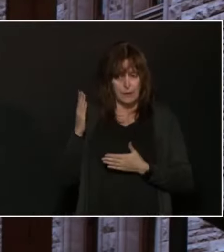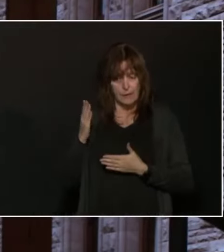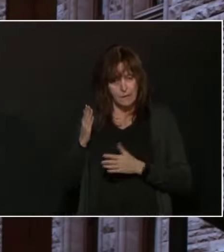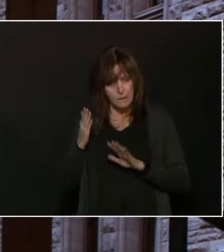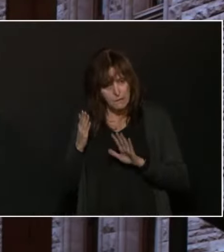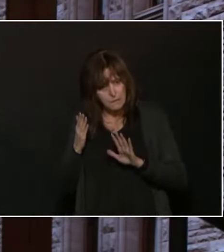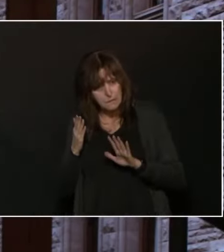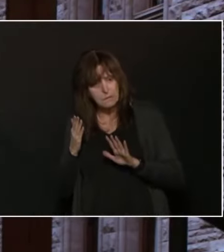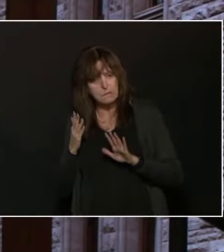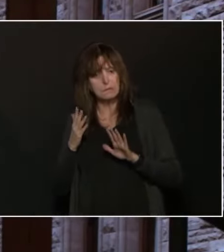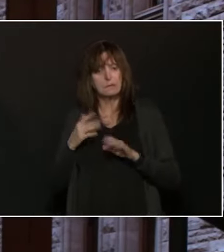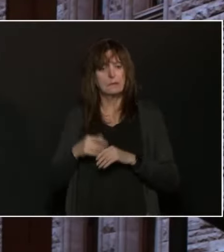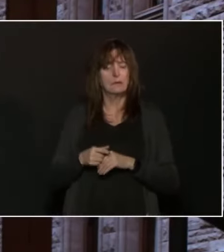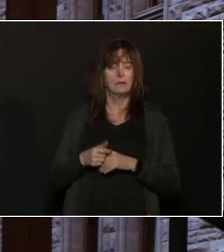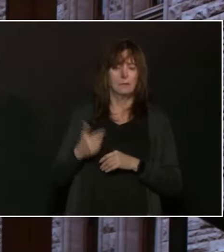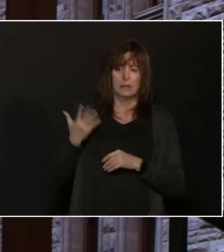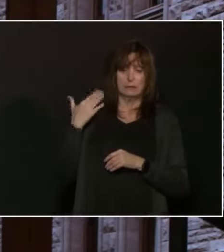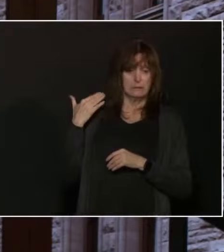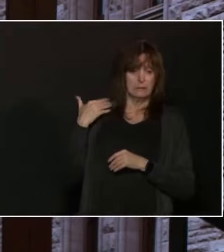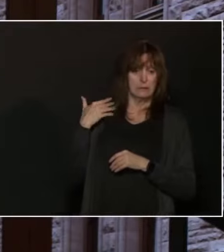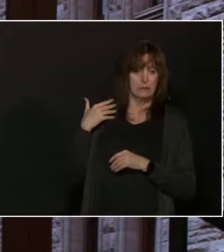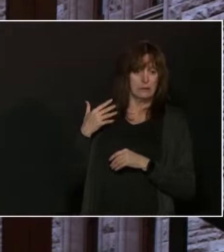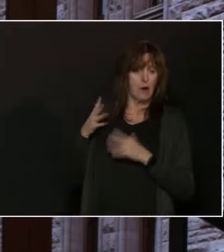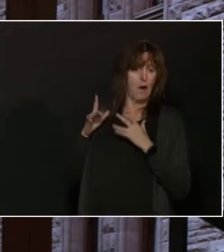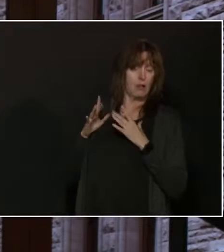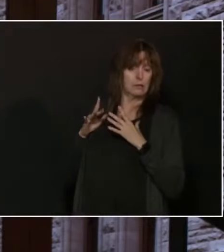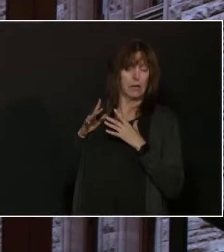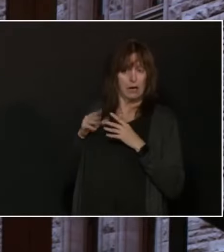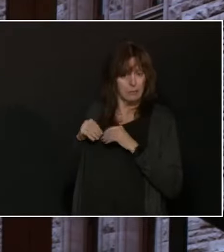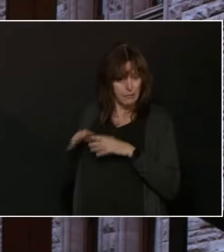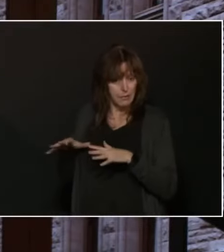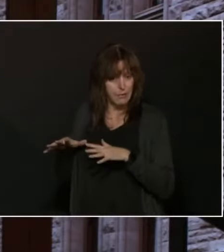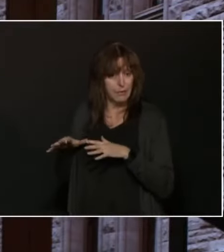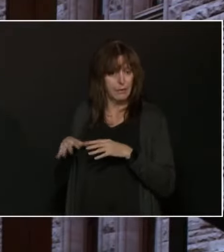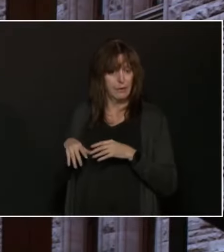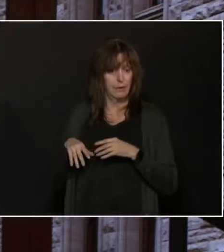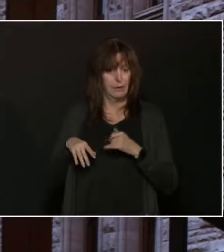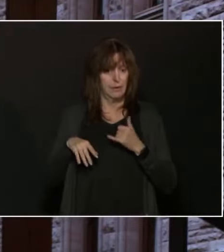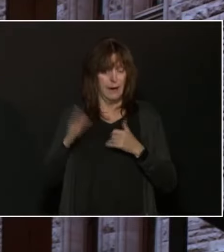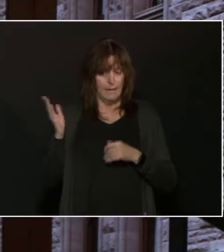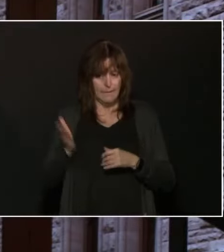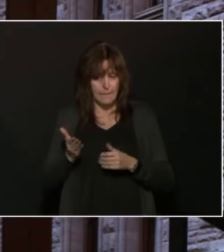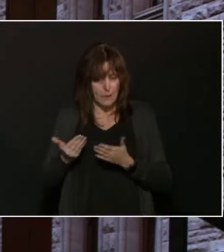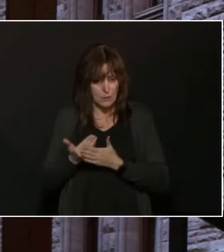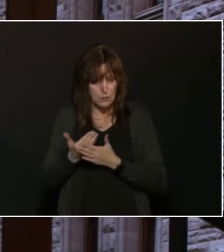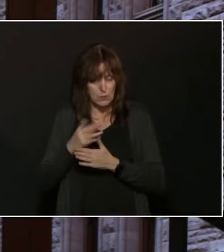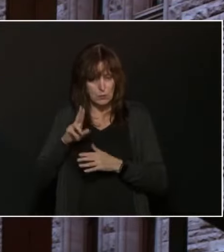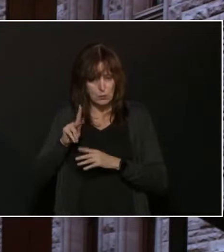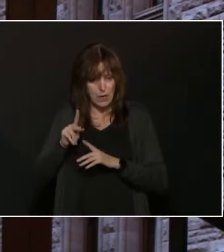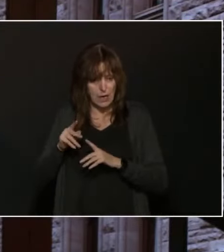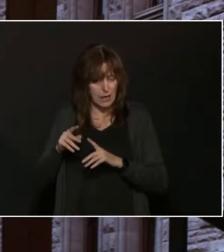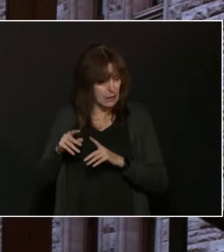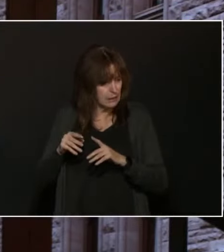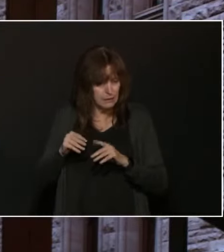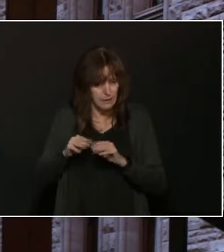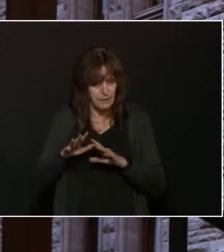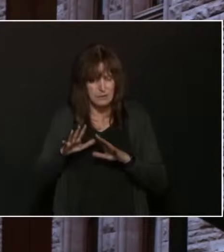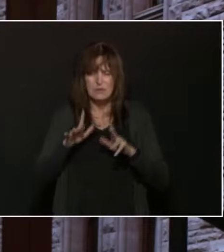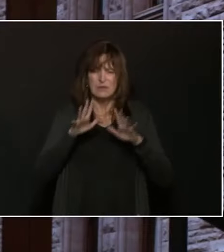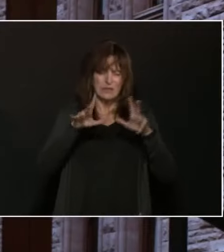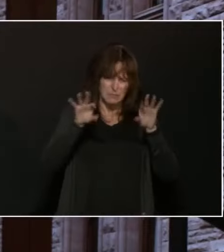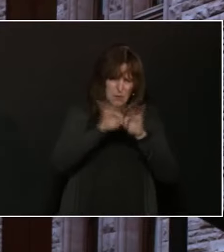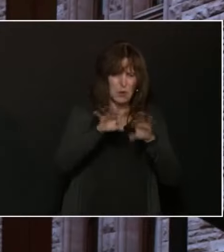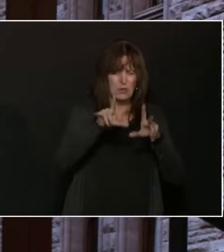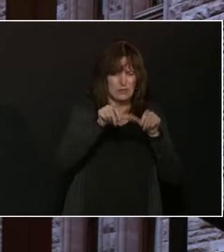and holiday seasons, and now we have the variant. The same methods that worked against those will work against the variant. We're upping our ante